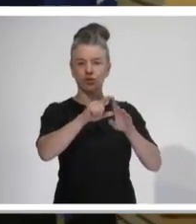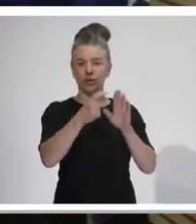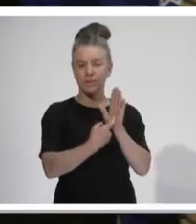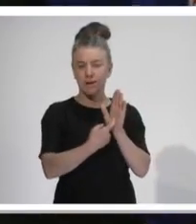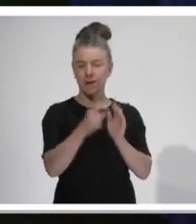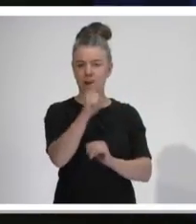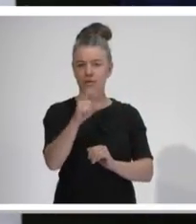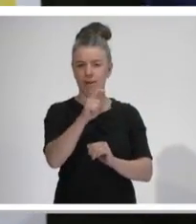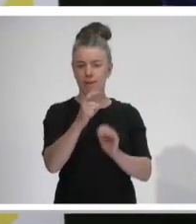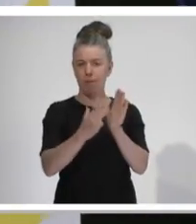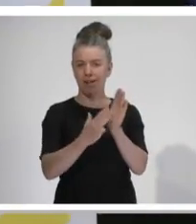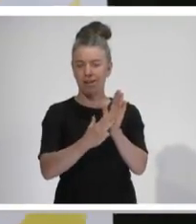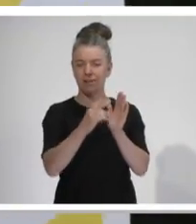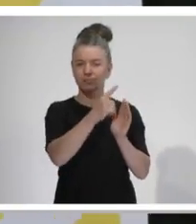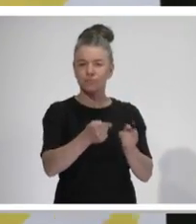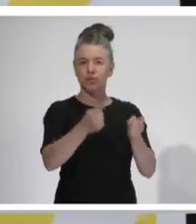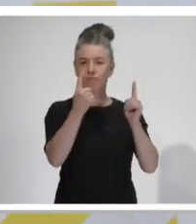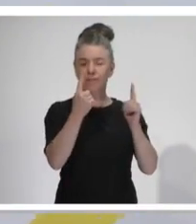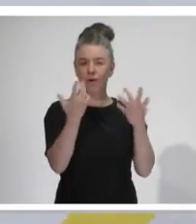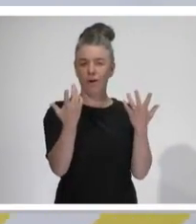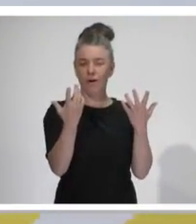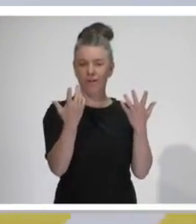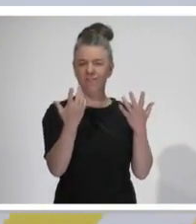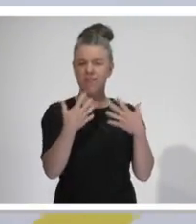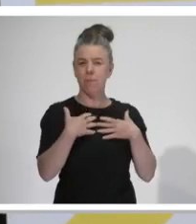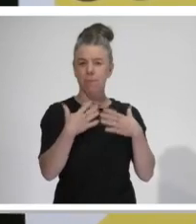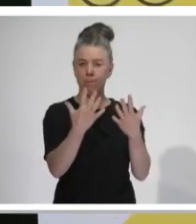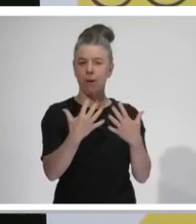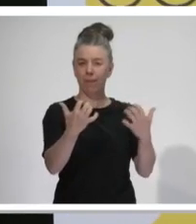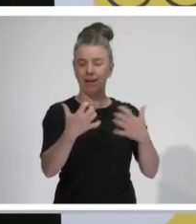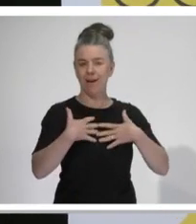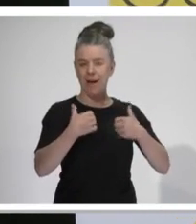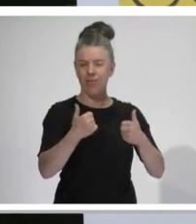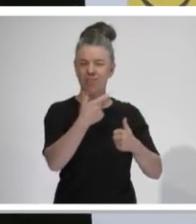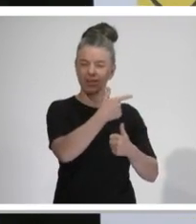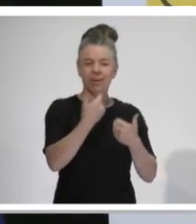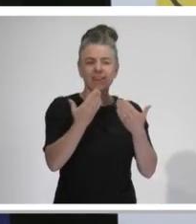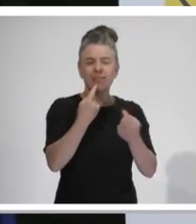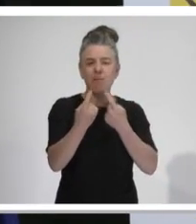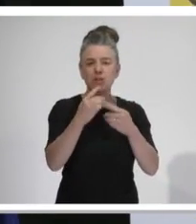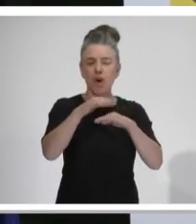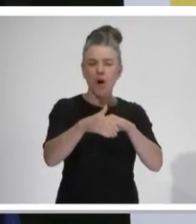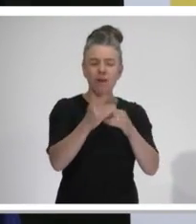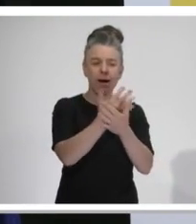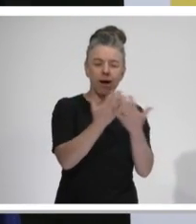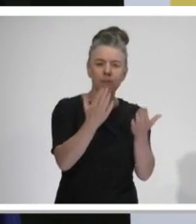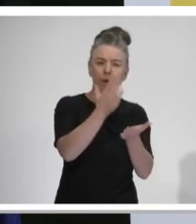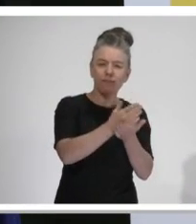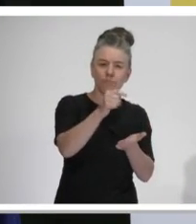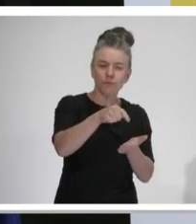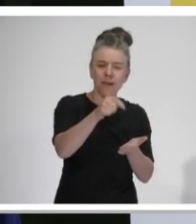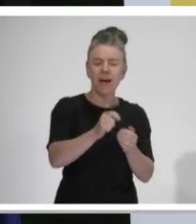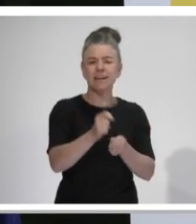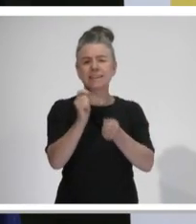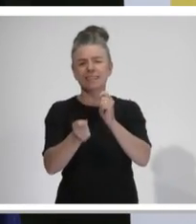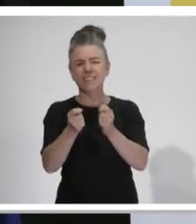McElnay, the Director of Public Health. I'm going to hand over to her to update you on case numbers and testing numbers before I run through a couple of items